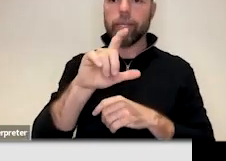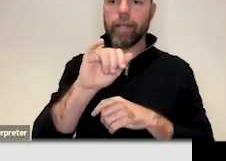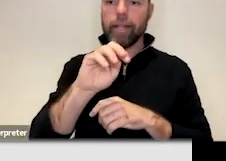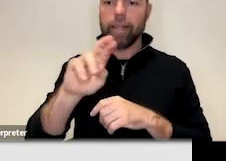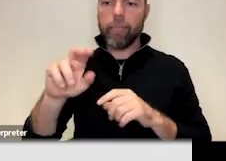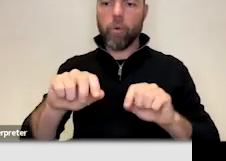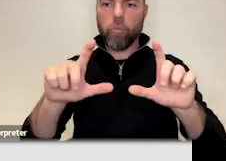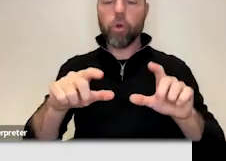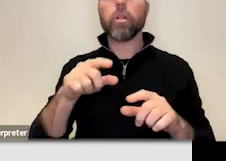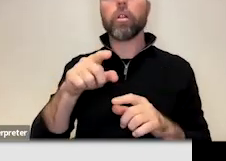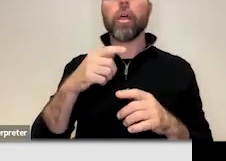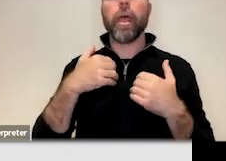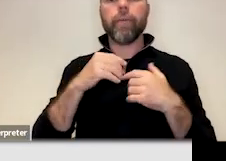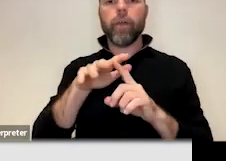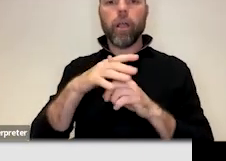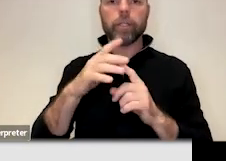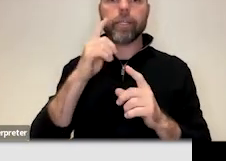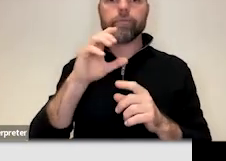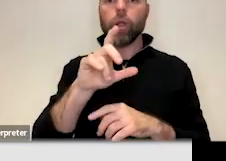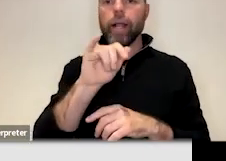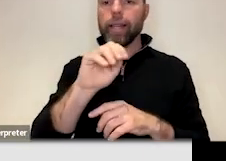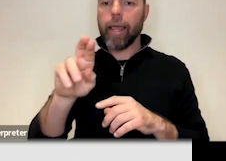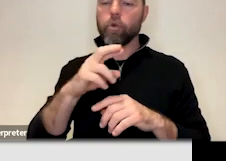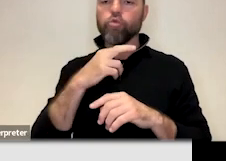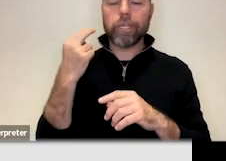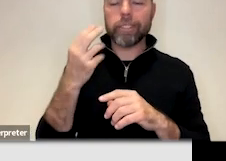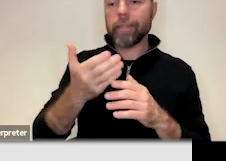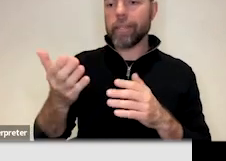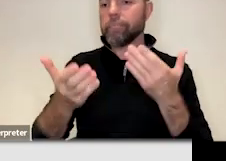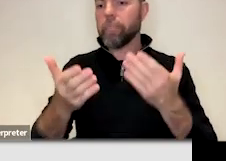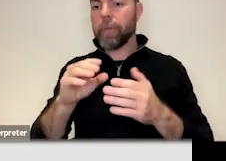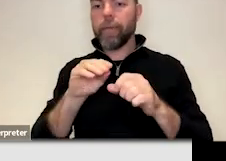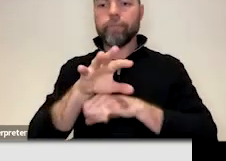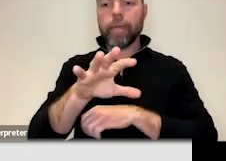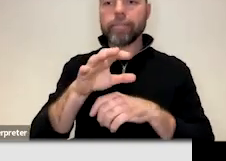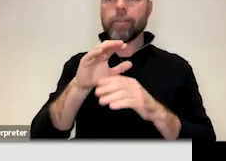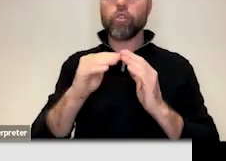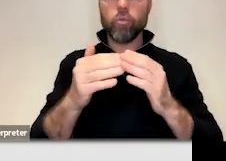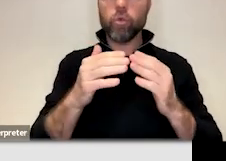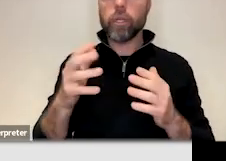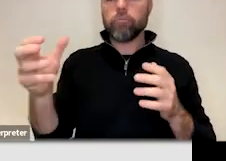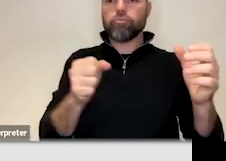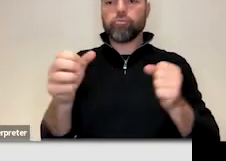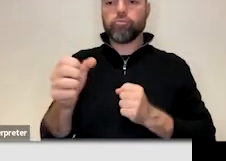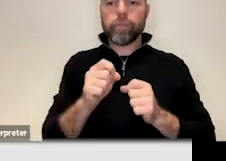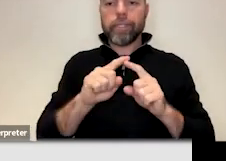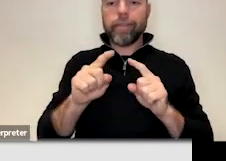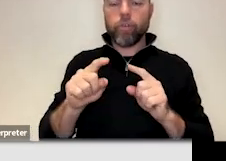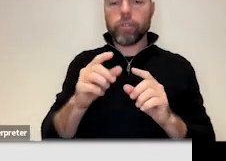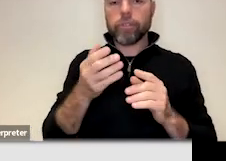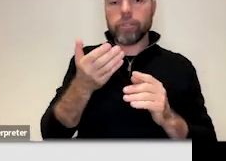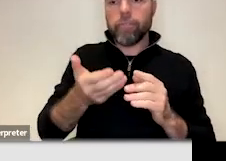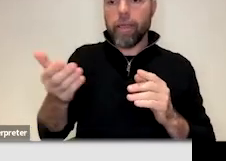context for climate risk factors and information that may affect communities. So bringing together different elements